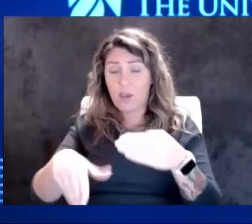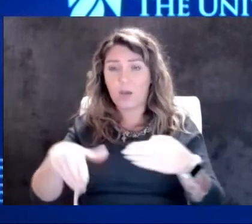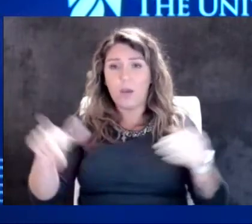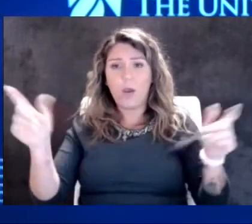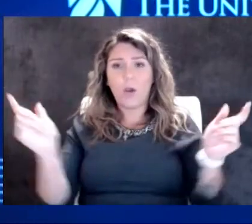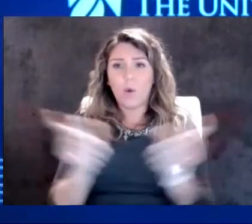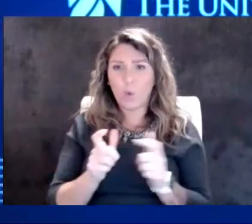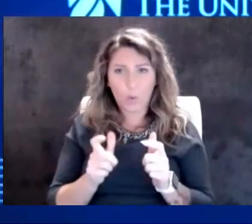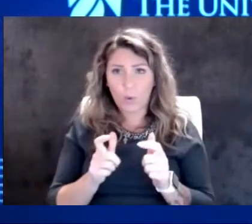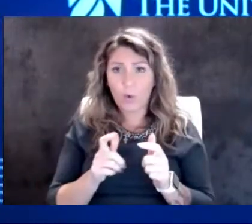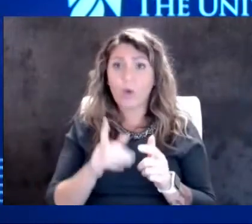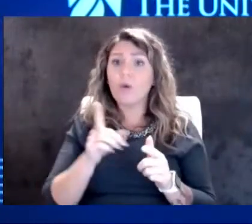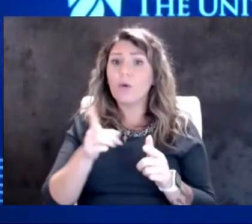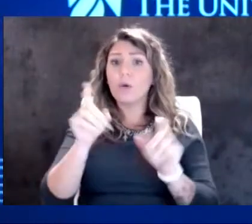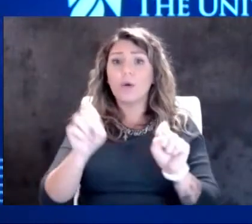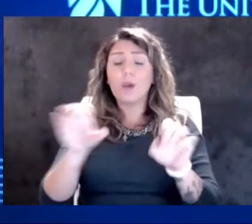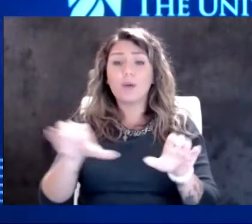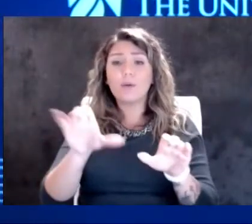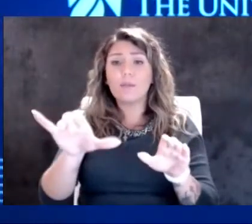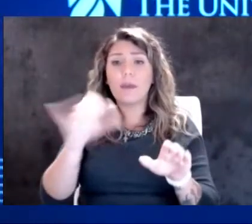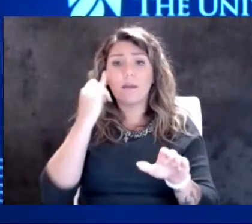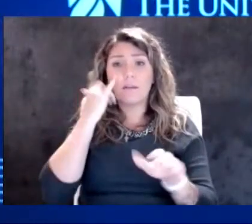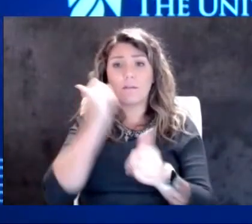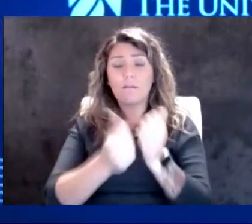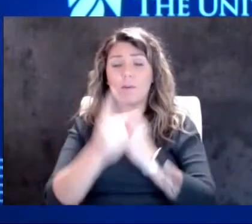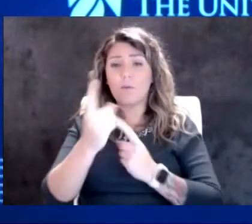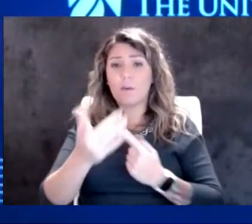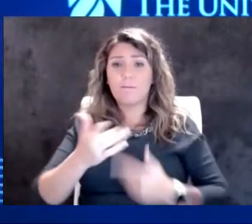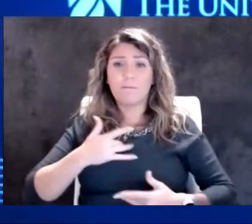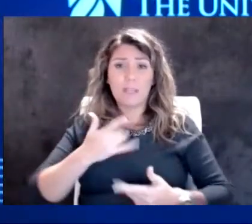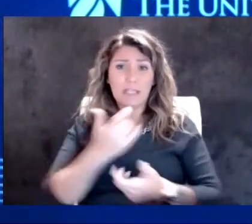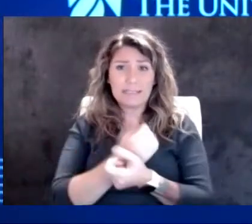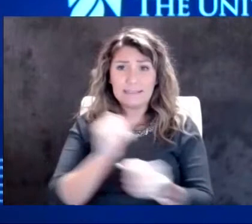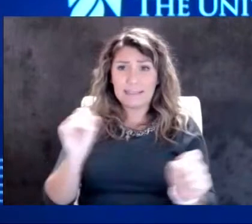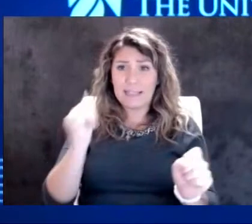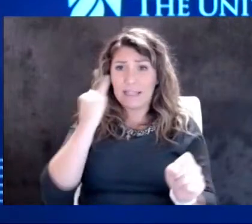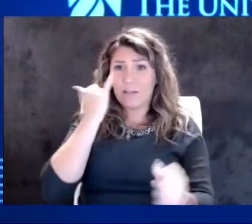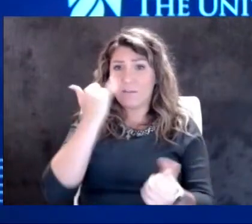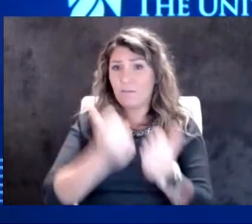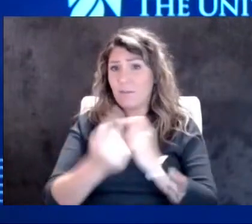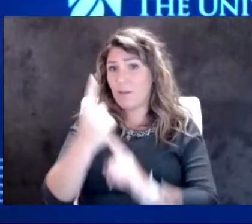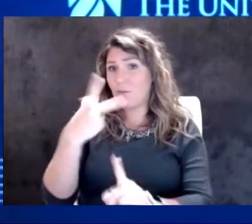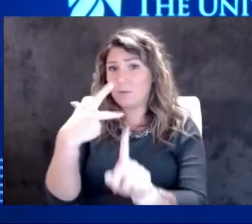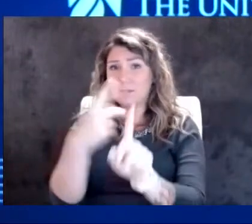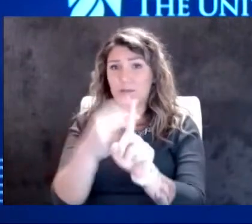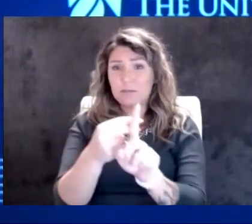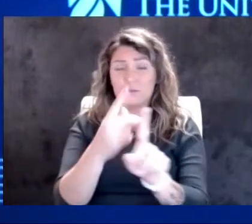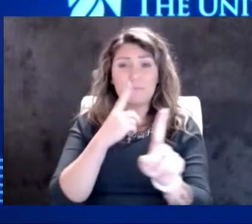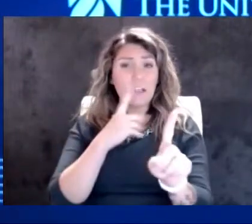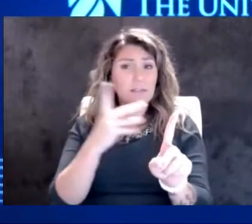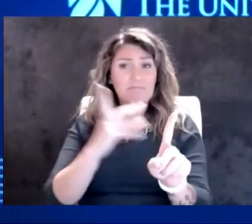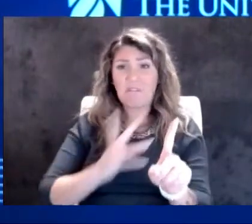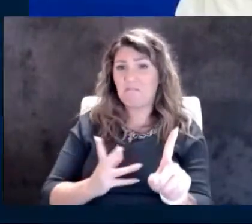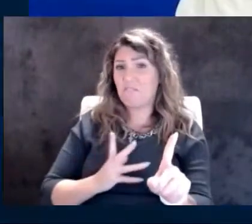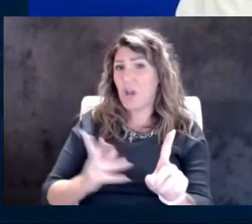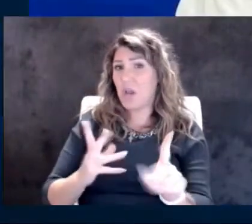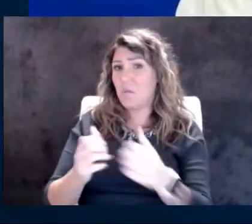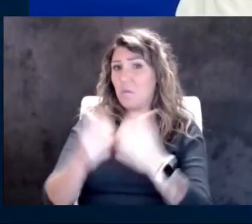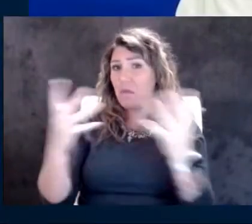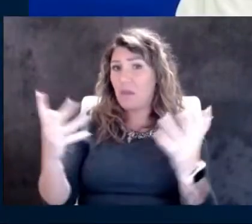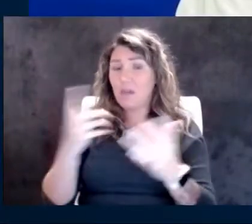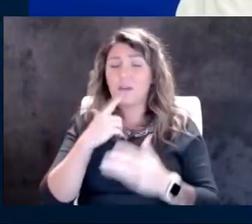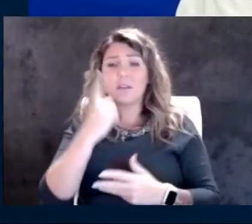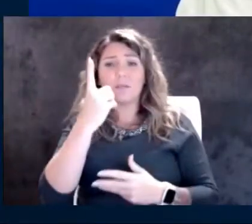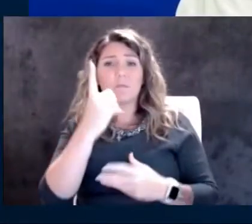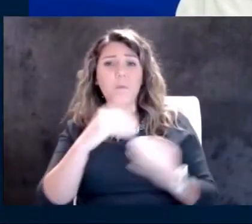do that if it makes everybody feel safer. If everybody's vaccinated, Hawkeye, I don't feel super strong about that, though. Yeah, I think it's just one more level of the Swiss cheese